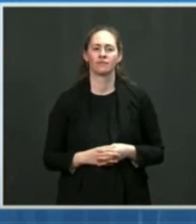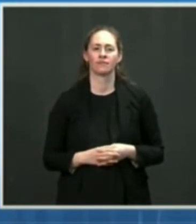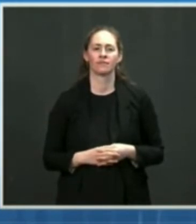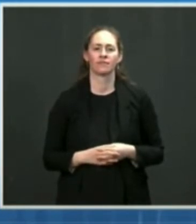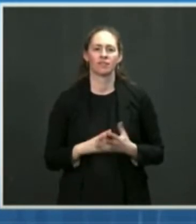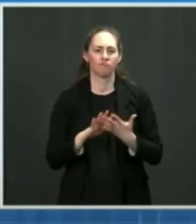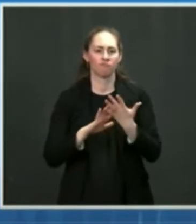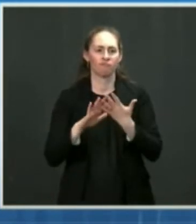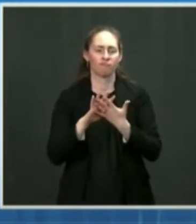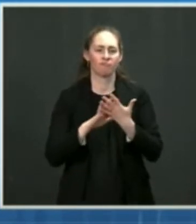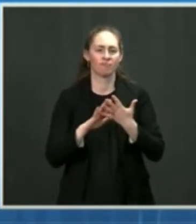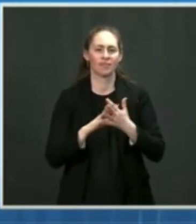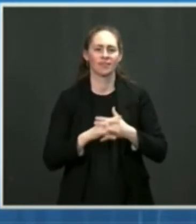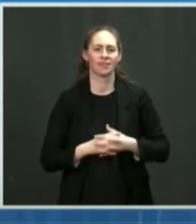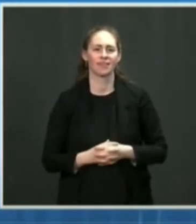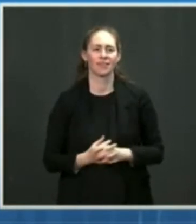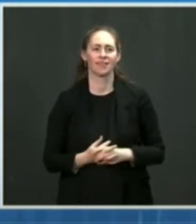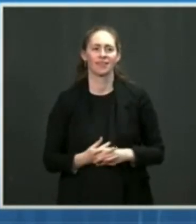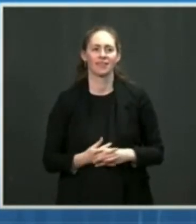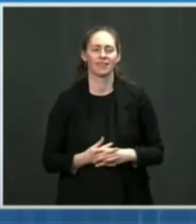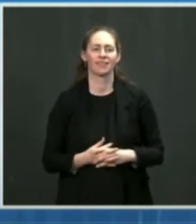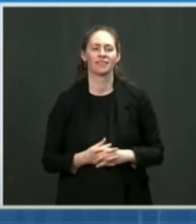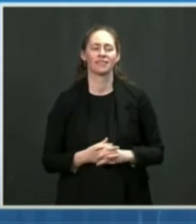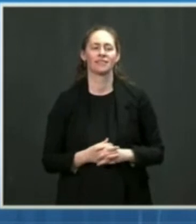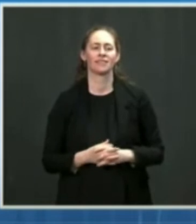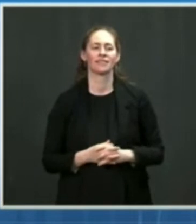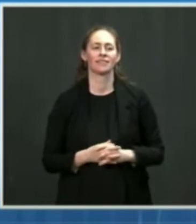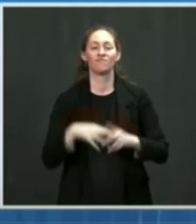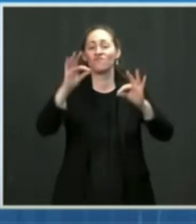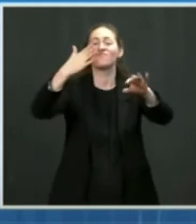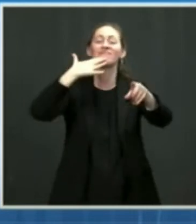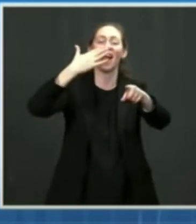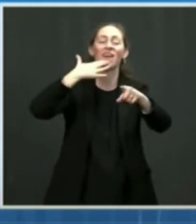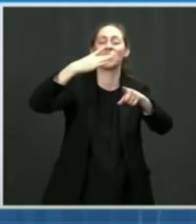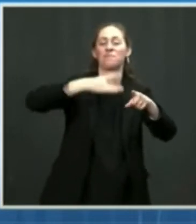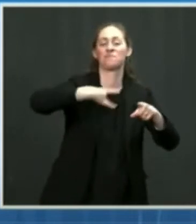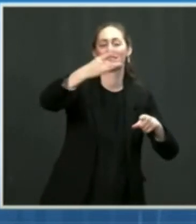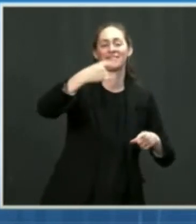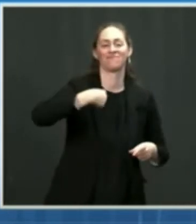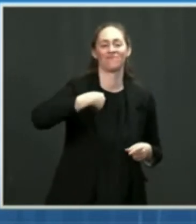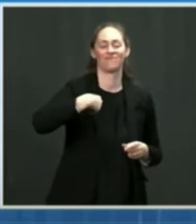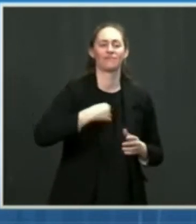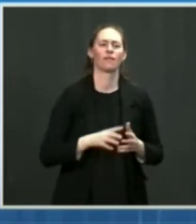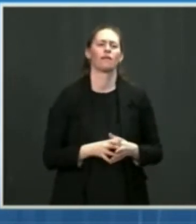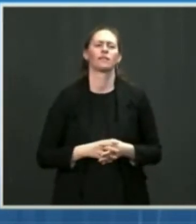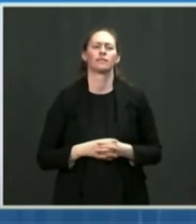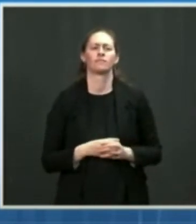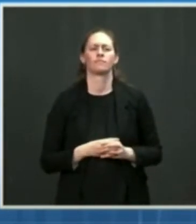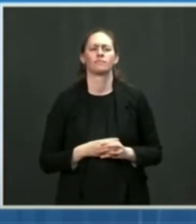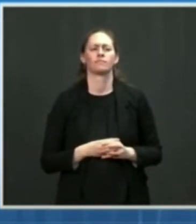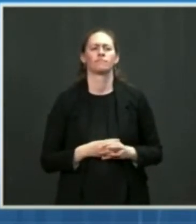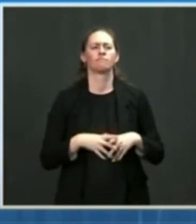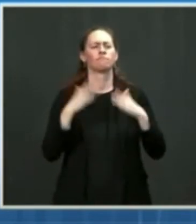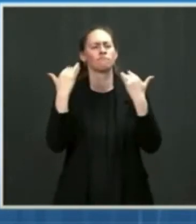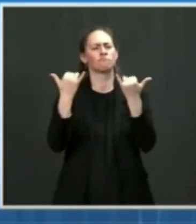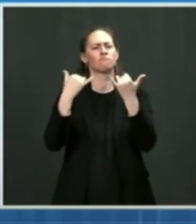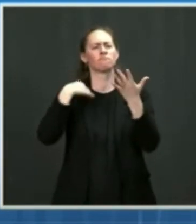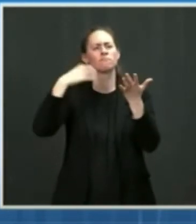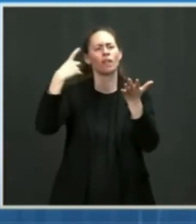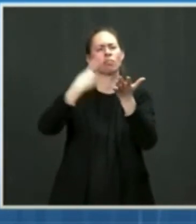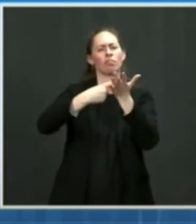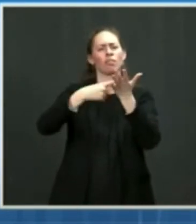Thank you for taking the question. I wanted to ask about the federal pharmacy program